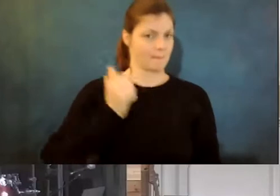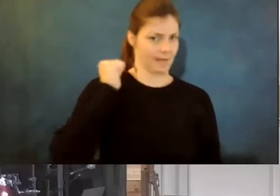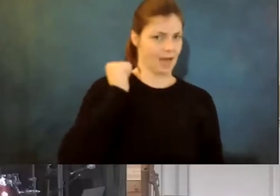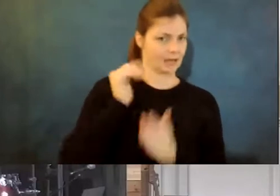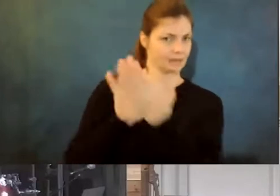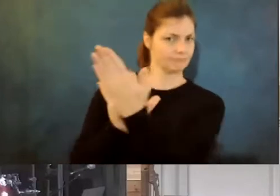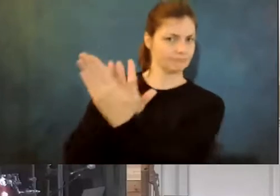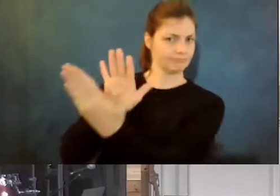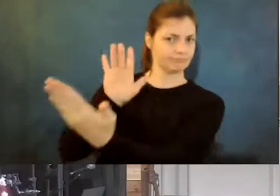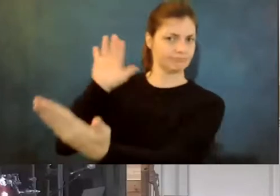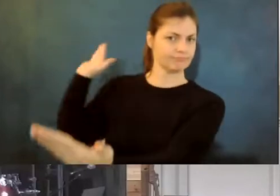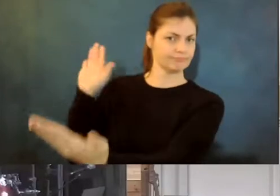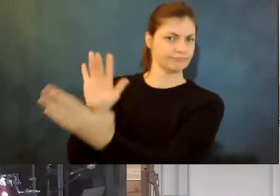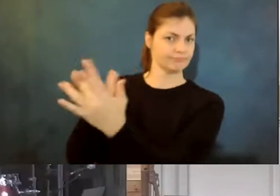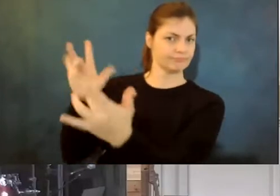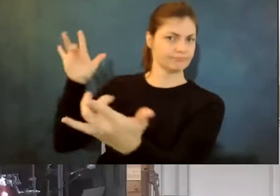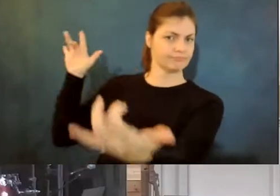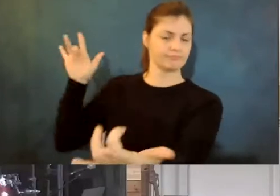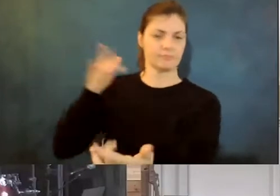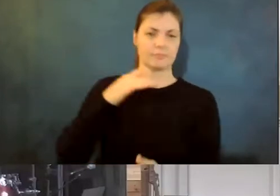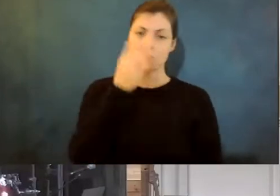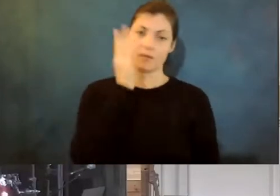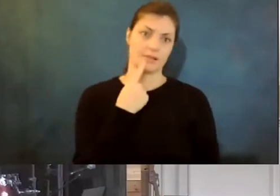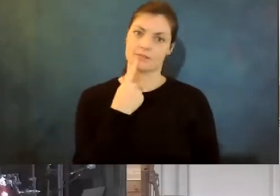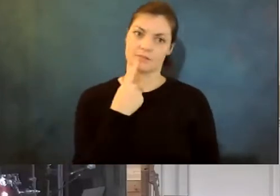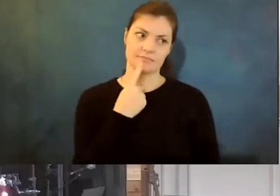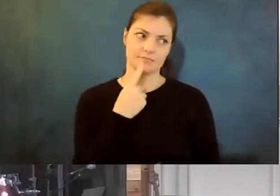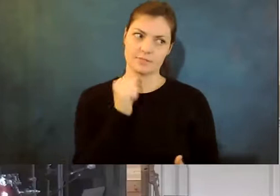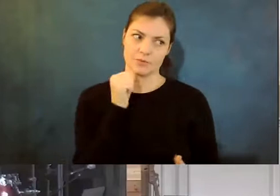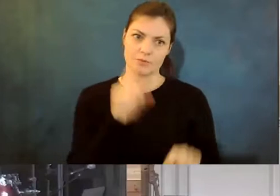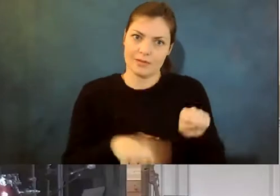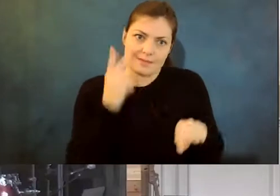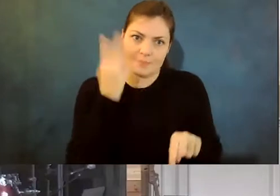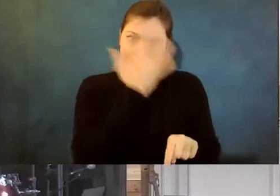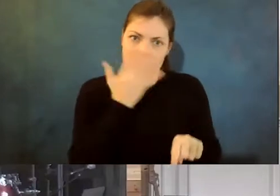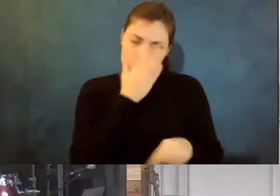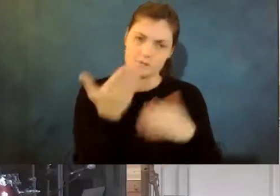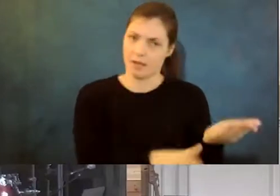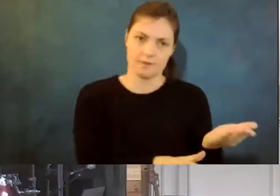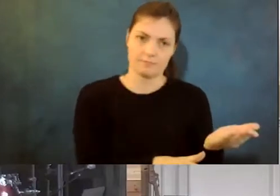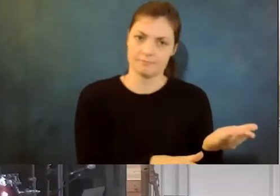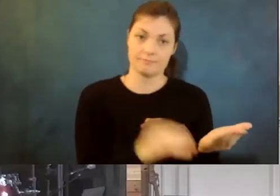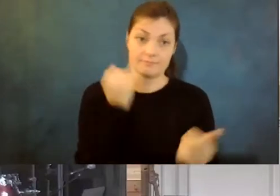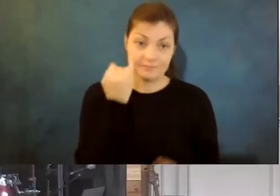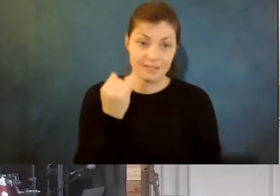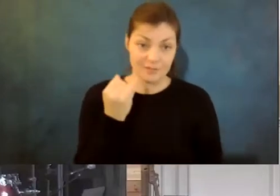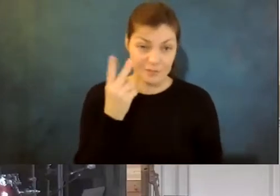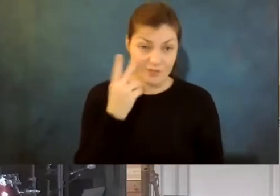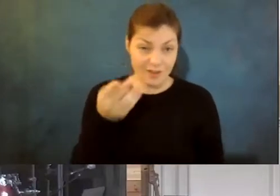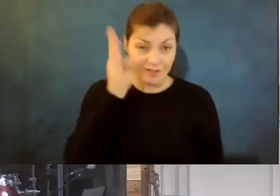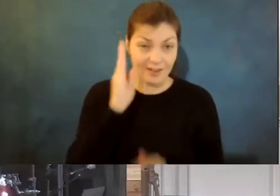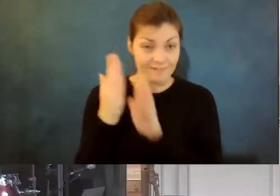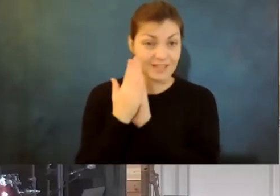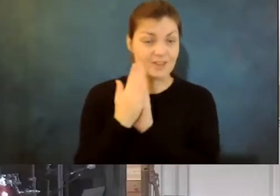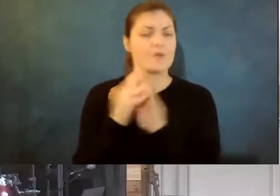He says, I want to see your face. God says, no, I'm going to show you grace. I won't do that because you could be dead. You want to know what happens if you saw God face to face? Go watch